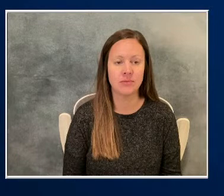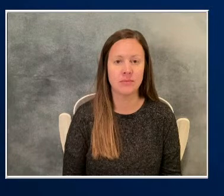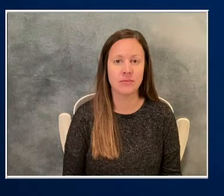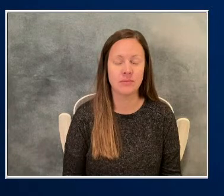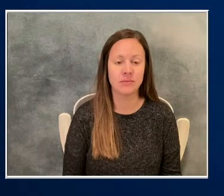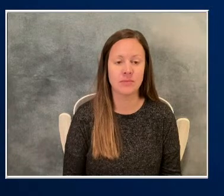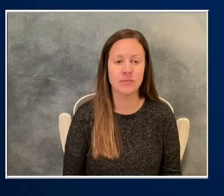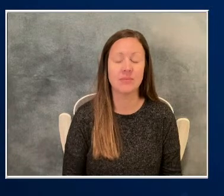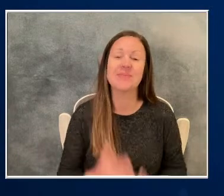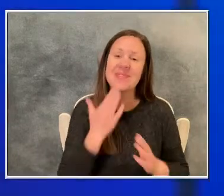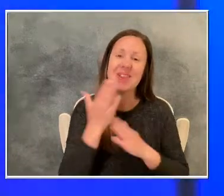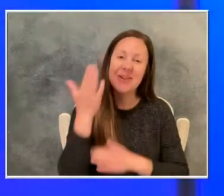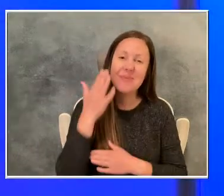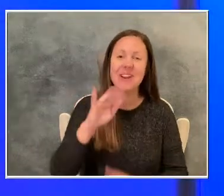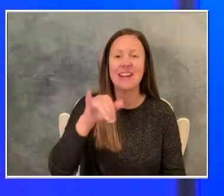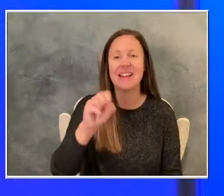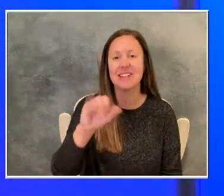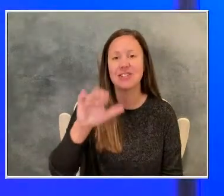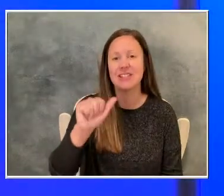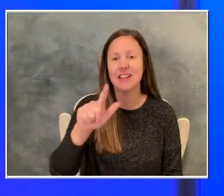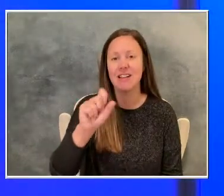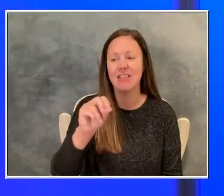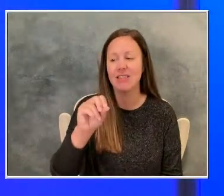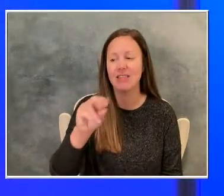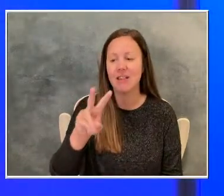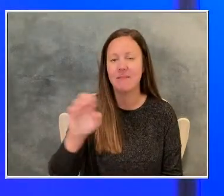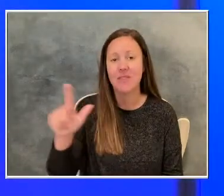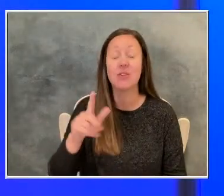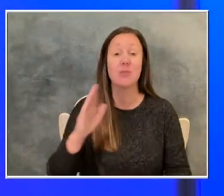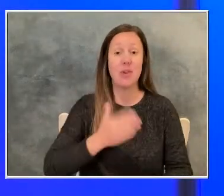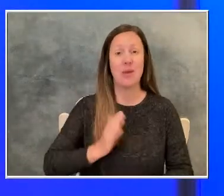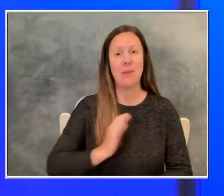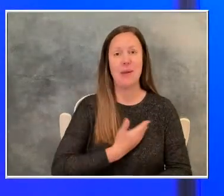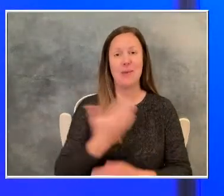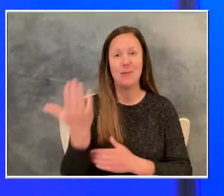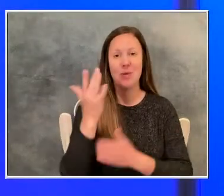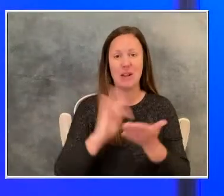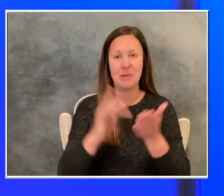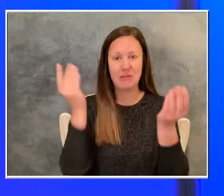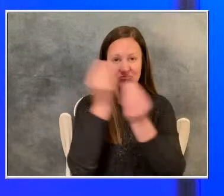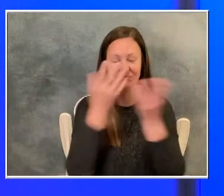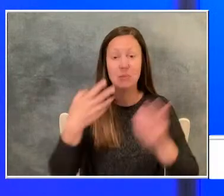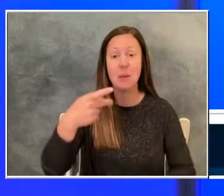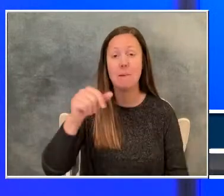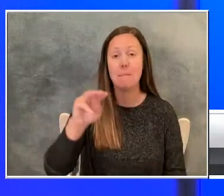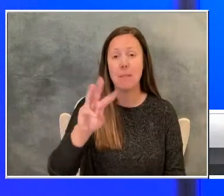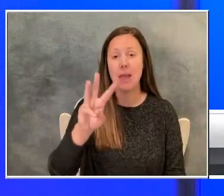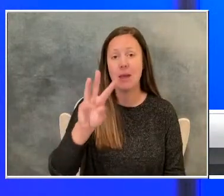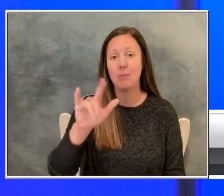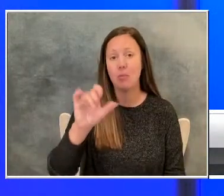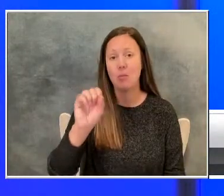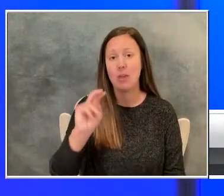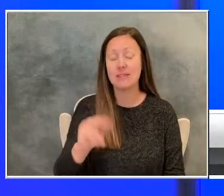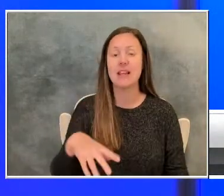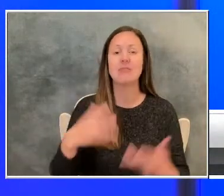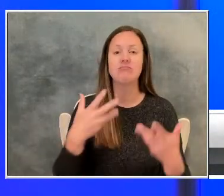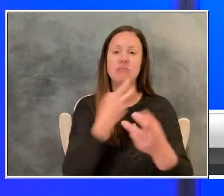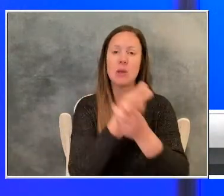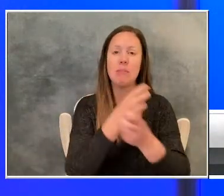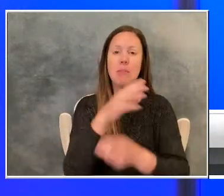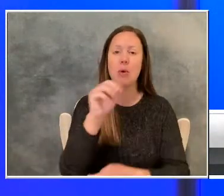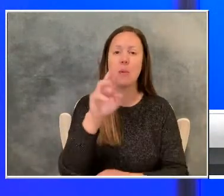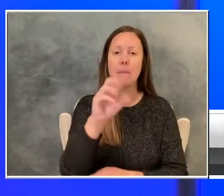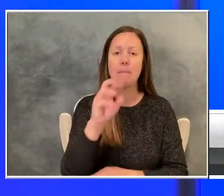Good morning, I'm Jessica Lovell, and welcome to the Morning Medical Update. Pam Wilson got the bone marrow transplant that she desperately